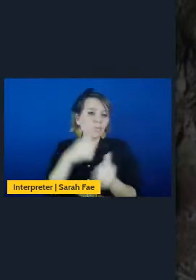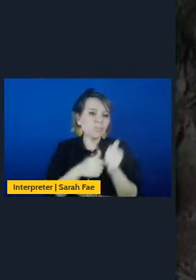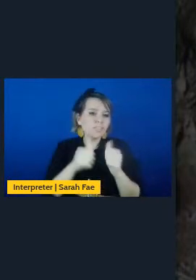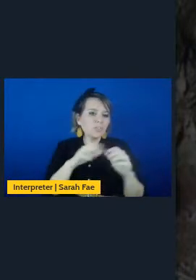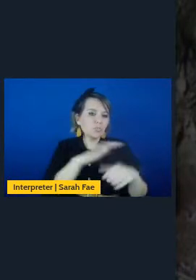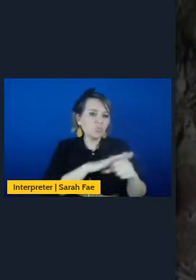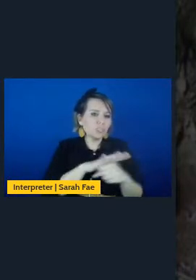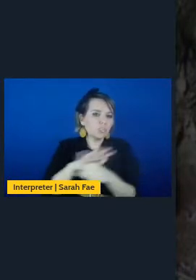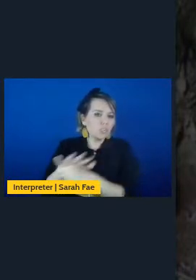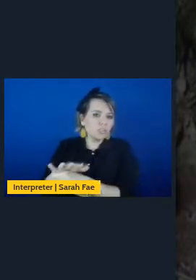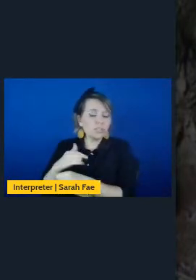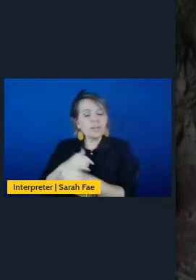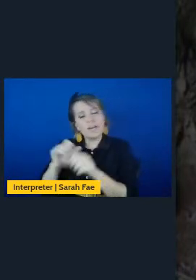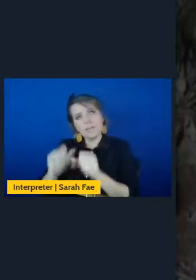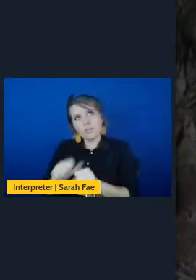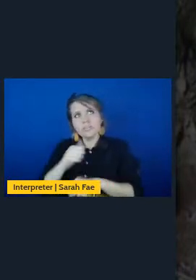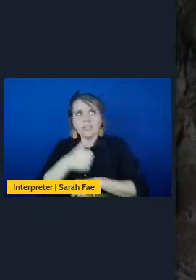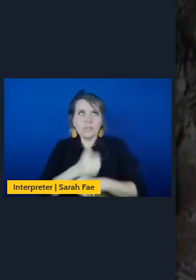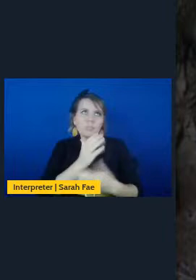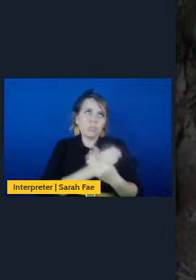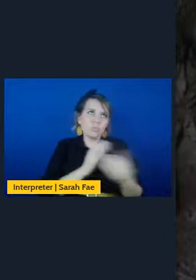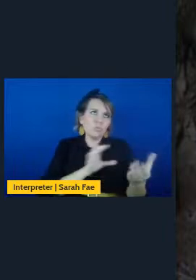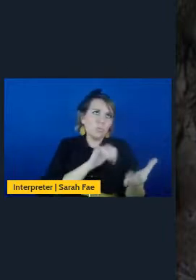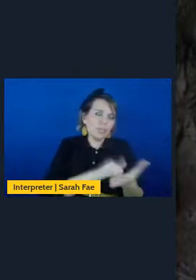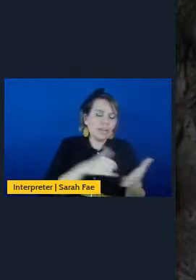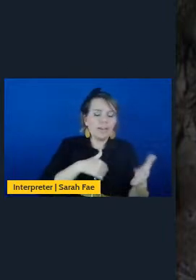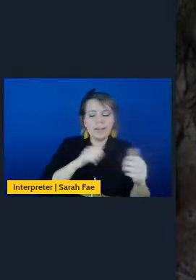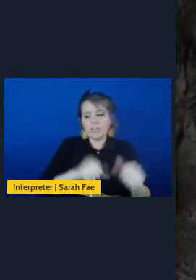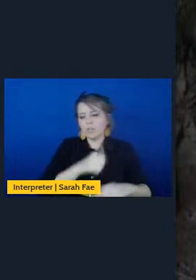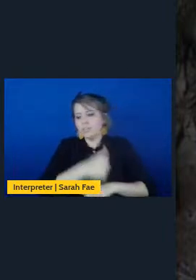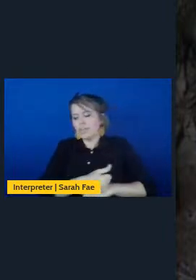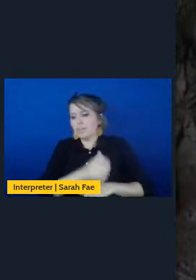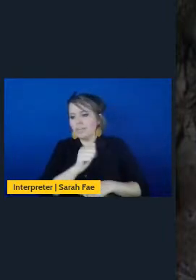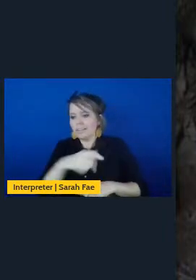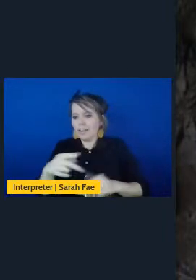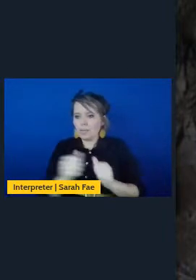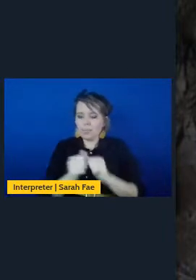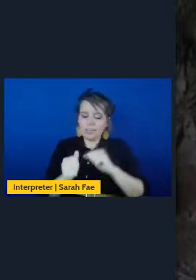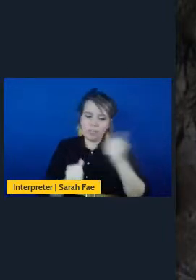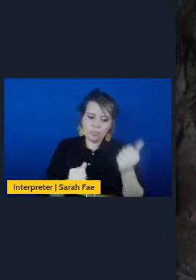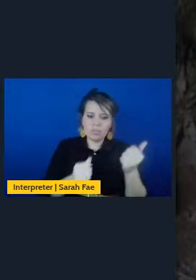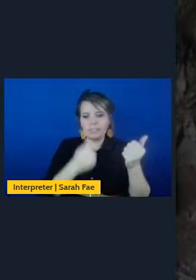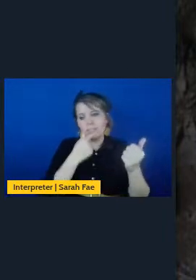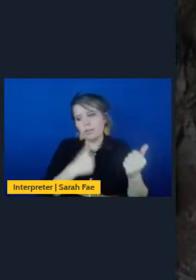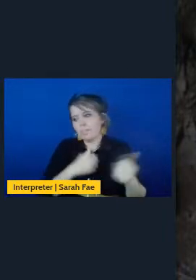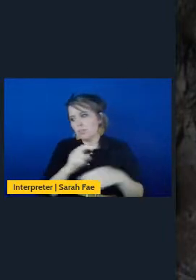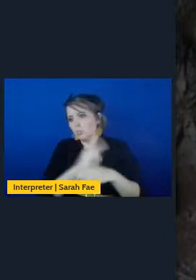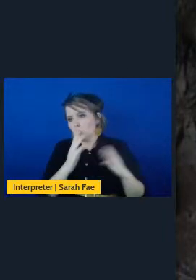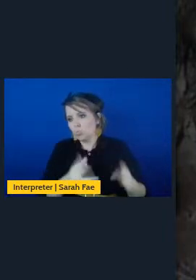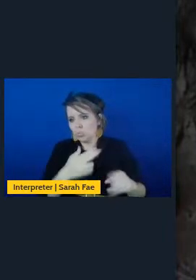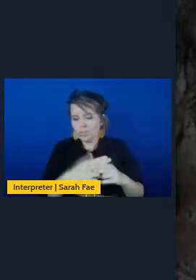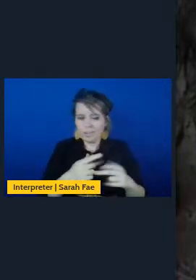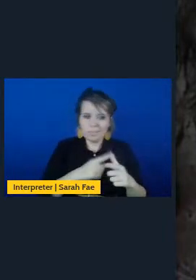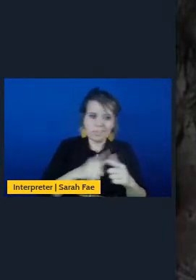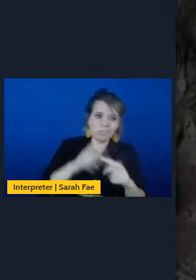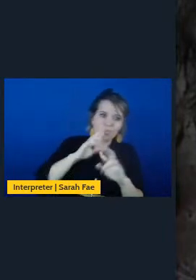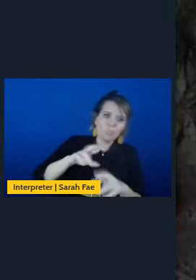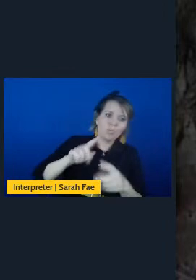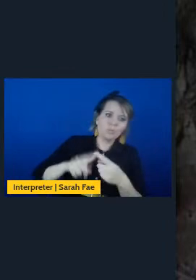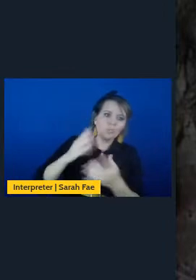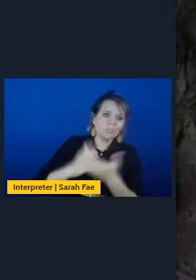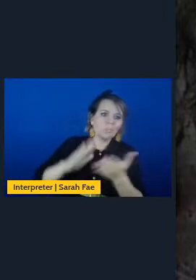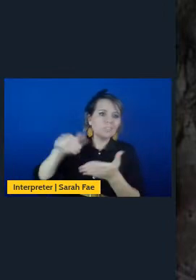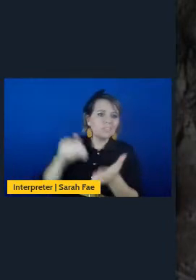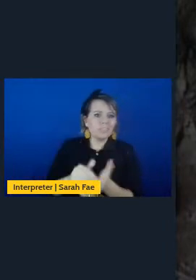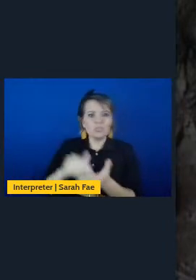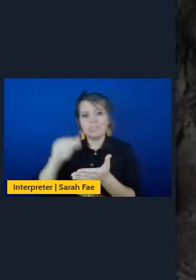set up a forwarder to do it. Yes, I could instrument the app with something else to tell me what the username is and then report to some centralized metric